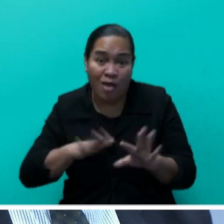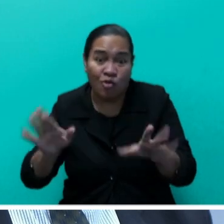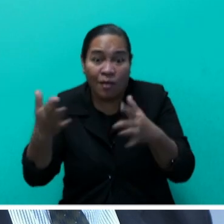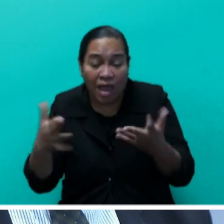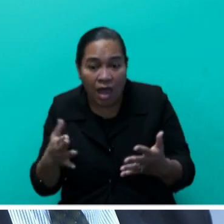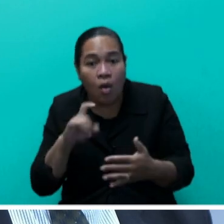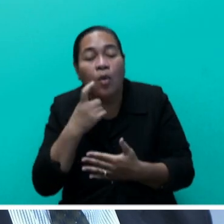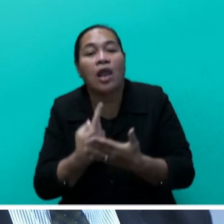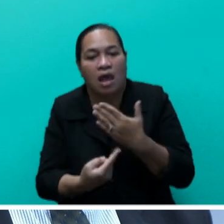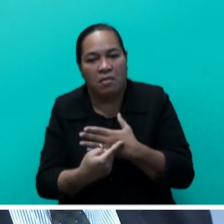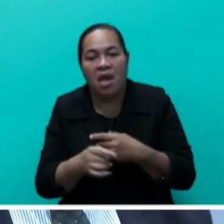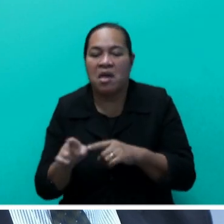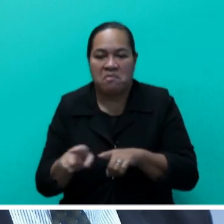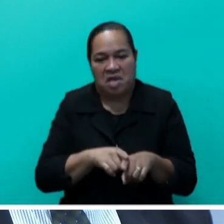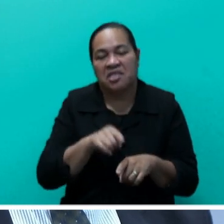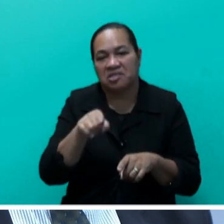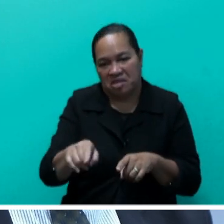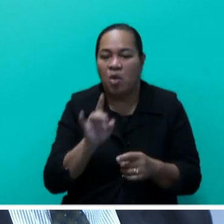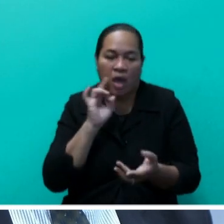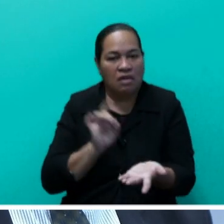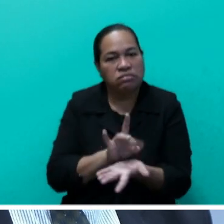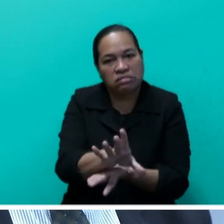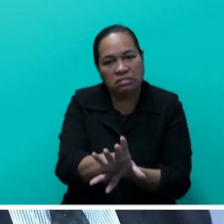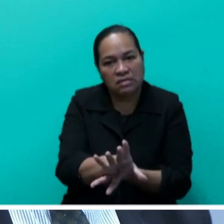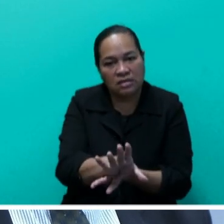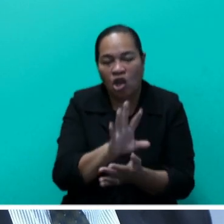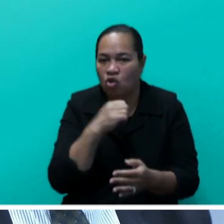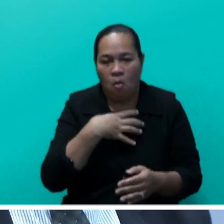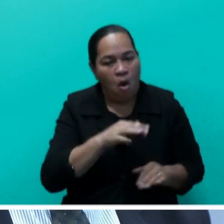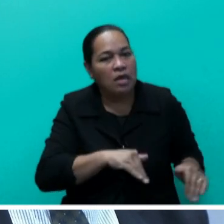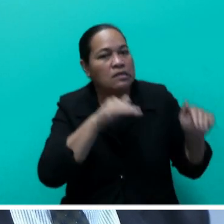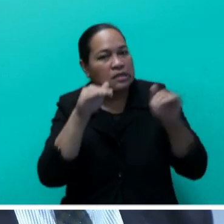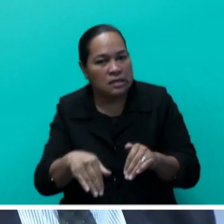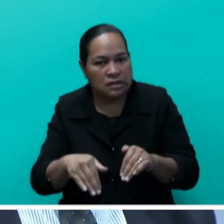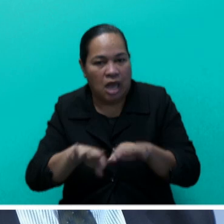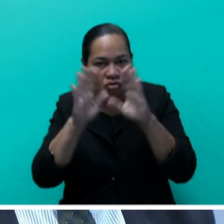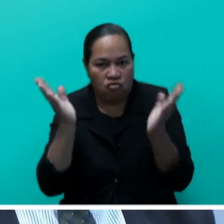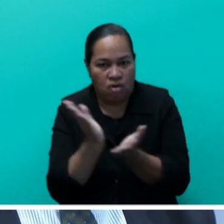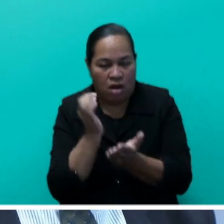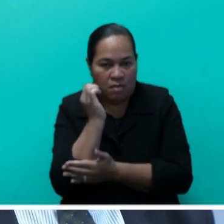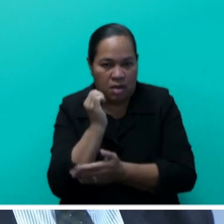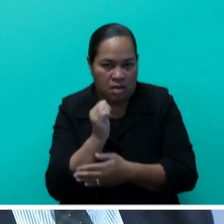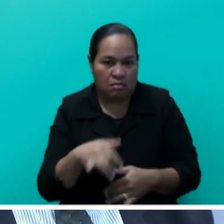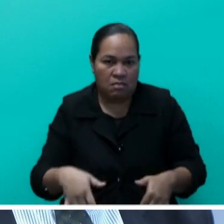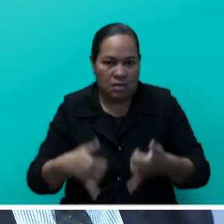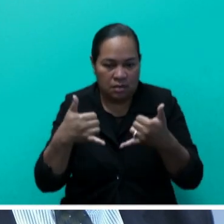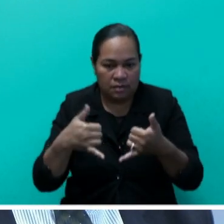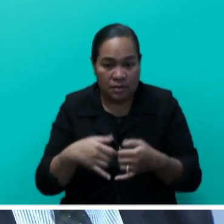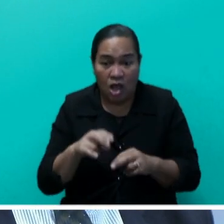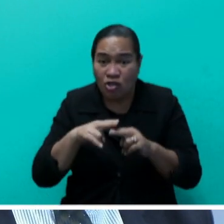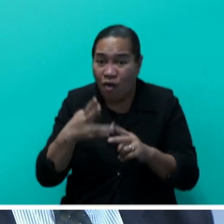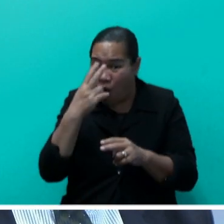Rugby being expelled from participating in the World Rugby matches. The former captain and the